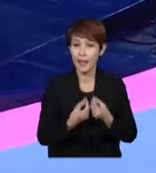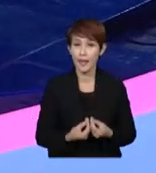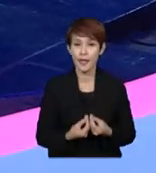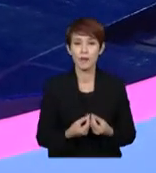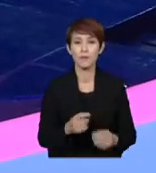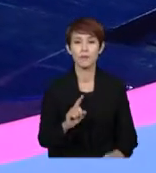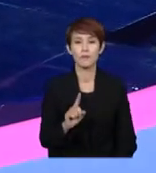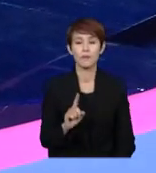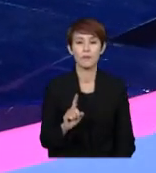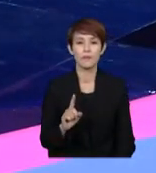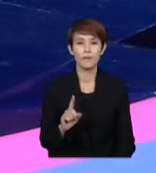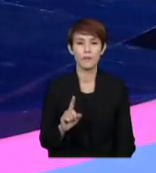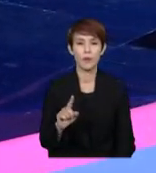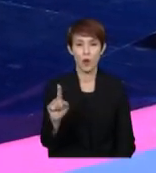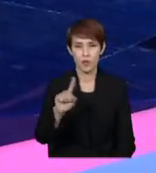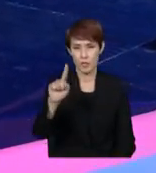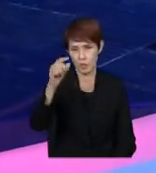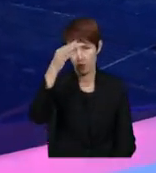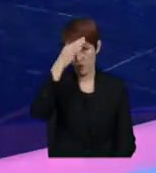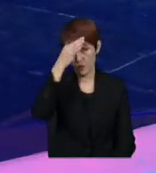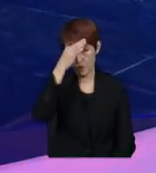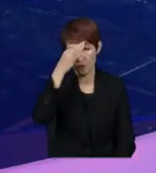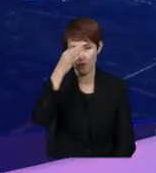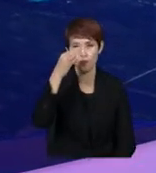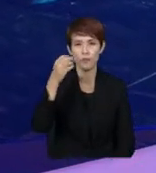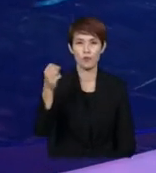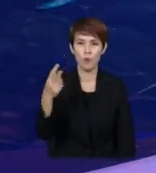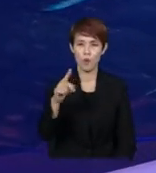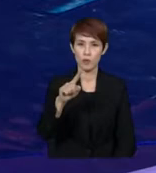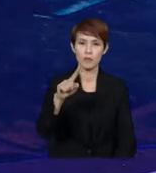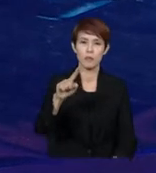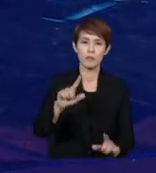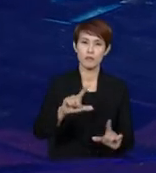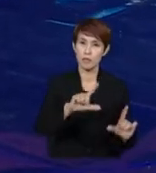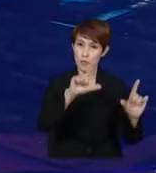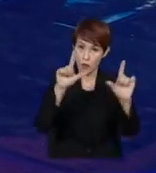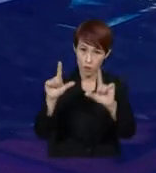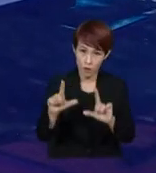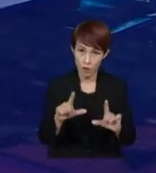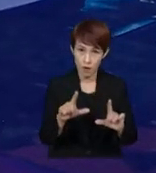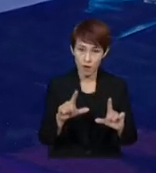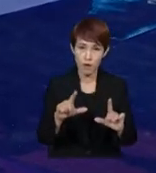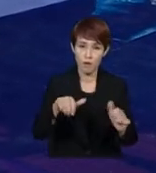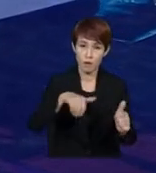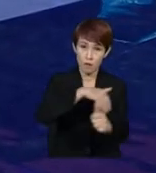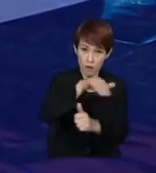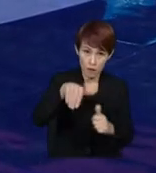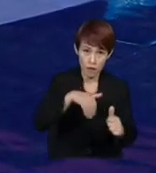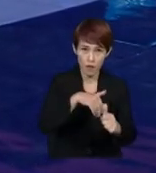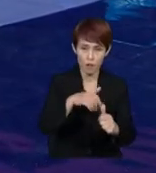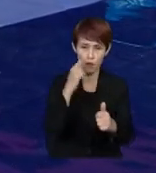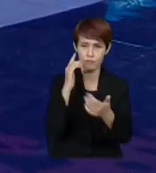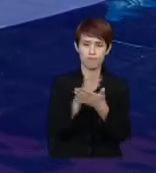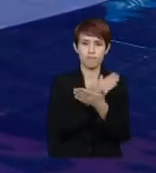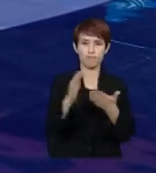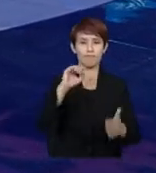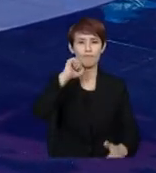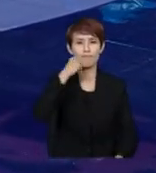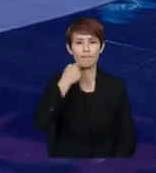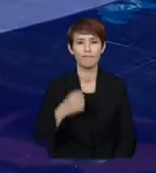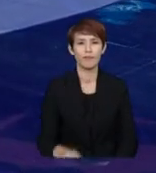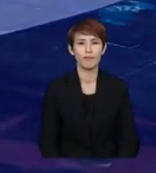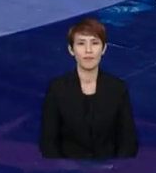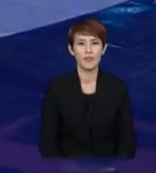a particular technology and a particular business model. It's not implausible, it seems to me, to argue that what's wrong with